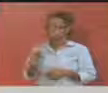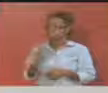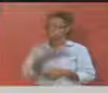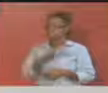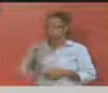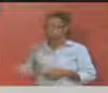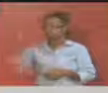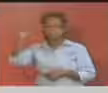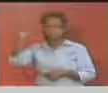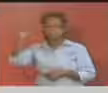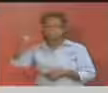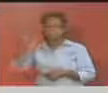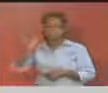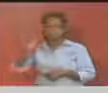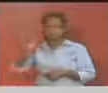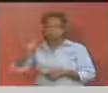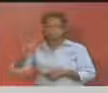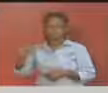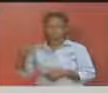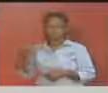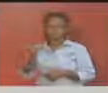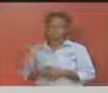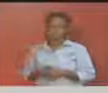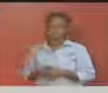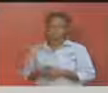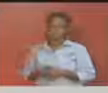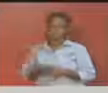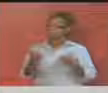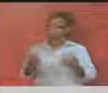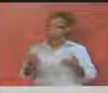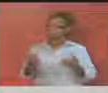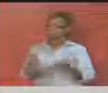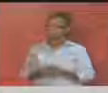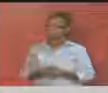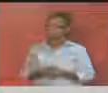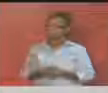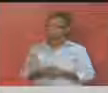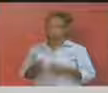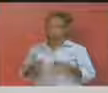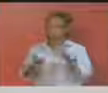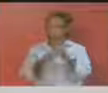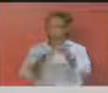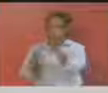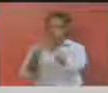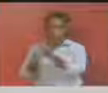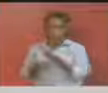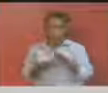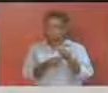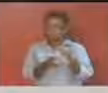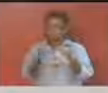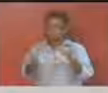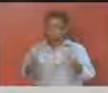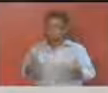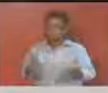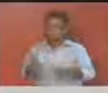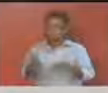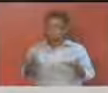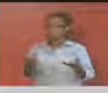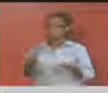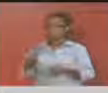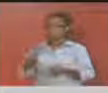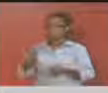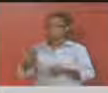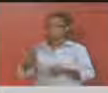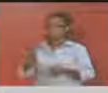the capacity to store 1.4 million doses of vaccines in Trinidad